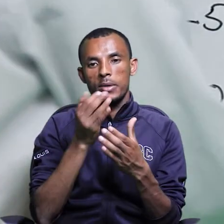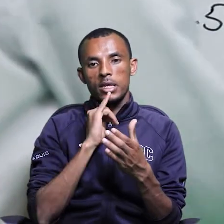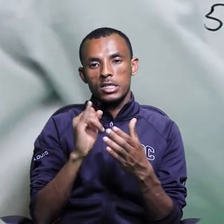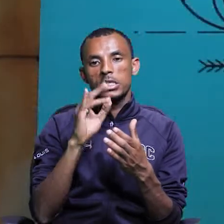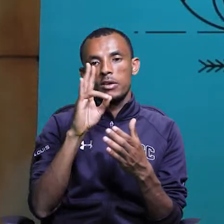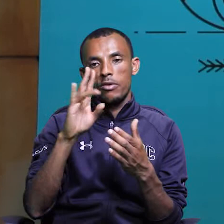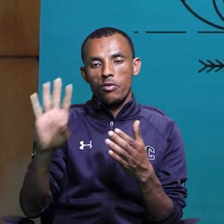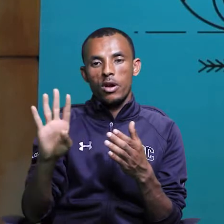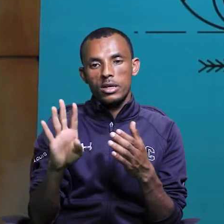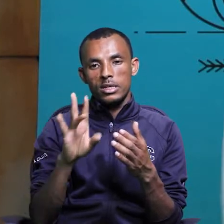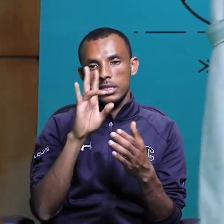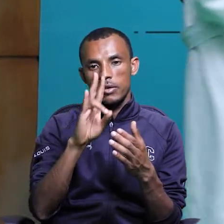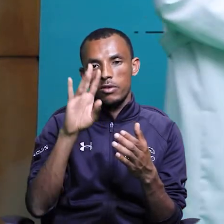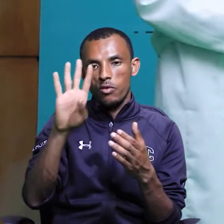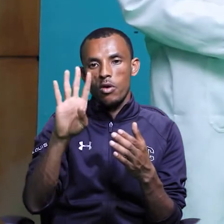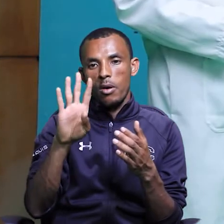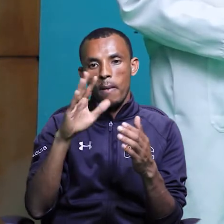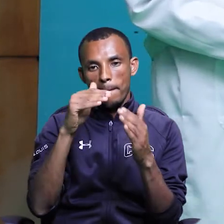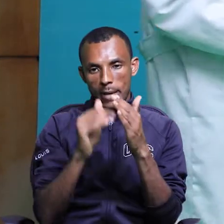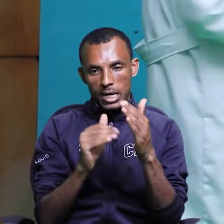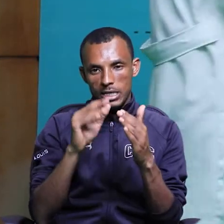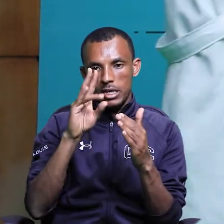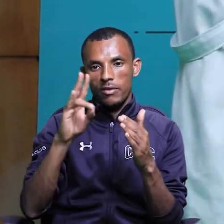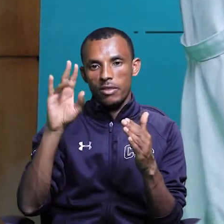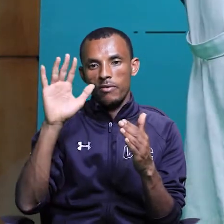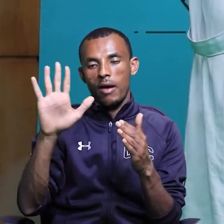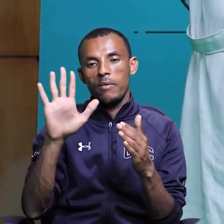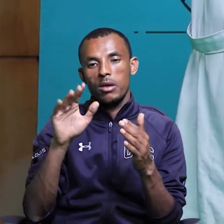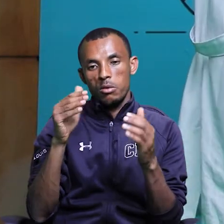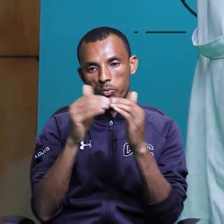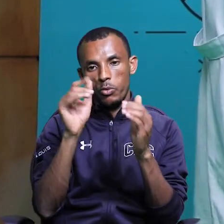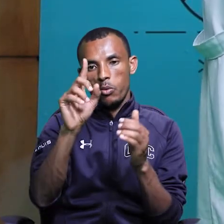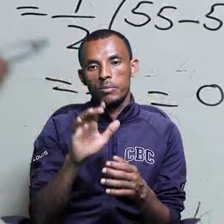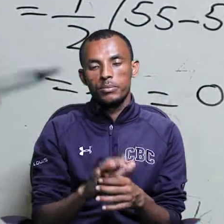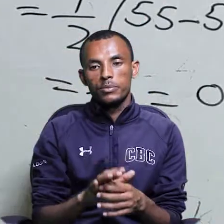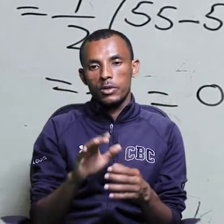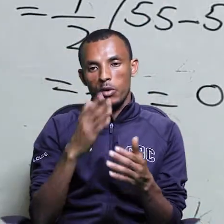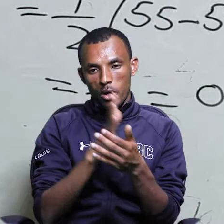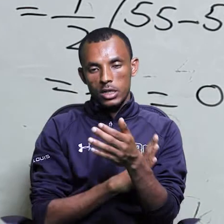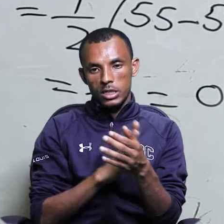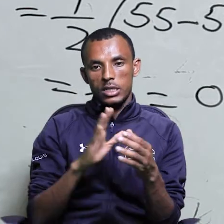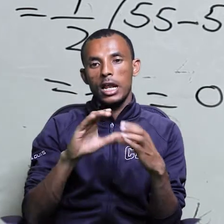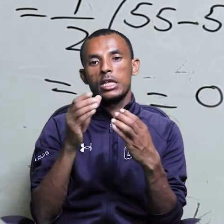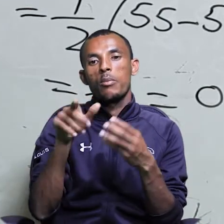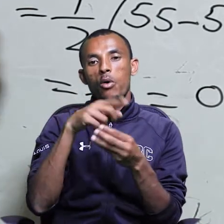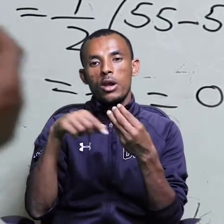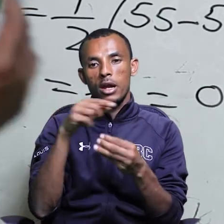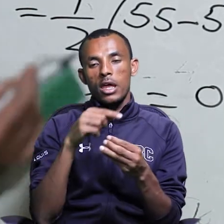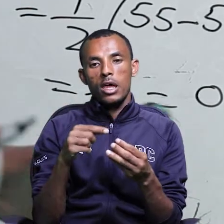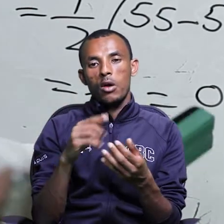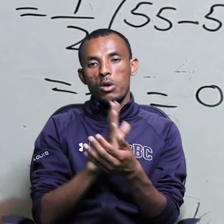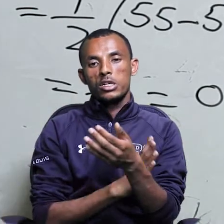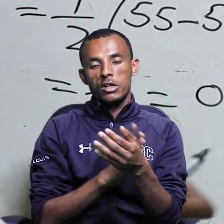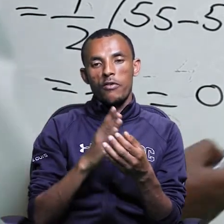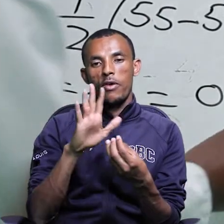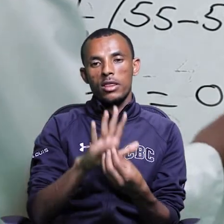class 74. 75 minus 74, 1 times half, you will get 0.5. Class boundaries, correction factors, it will